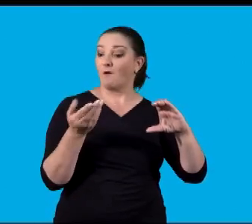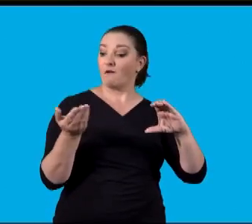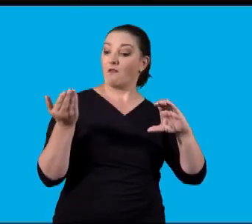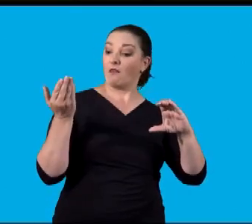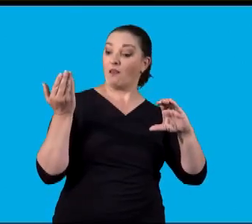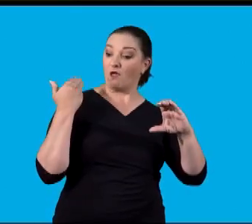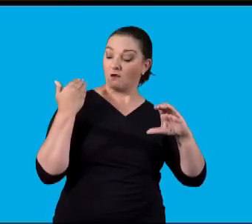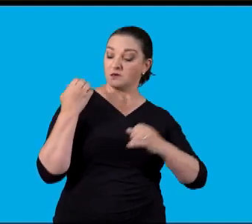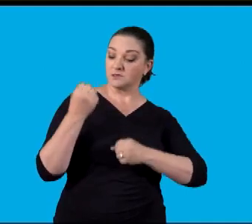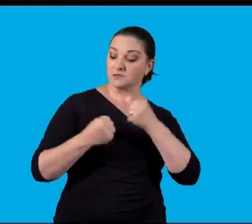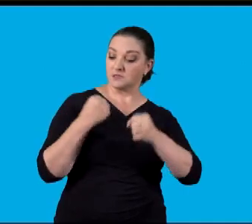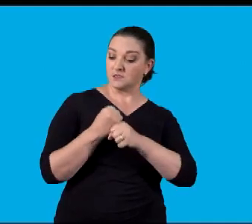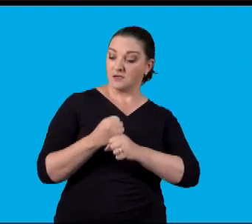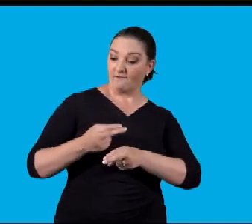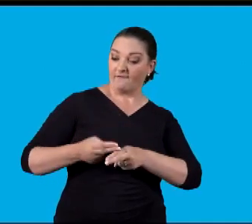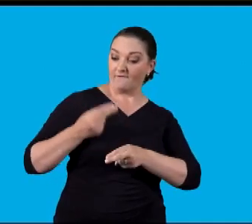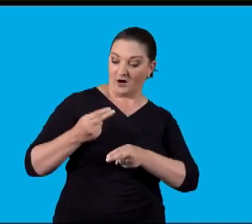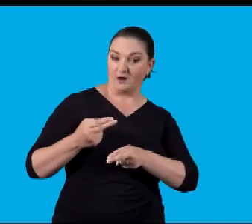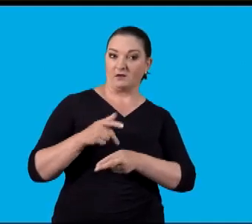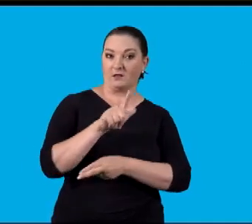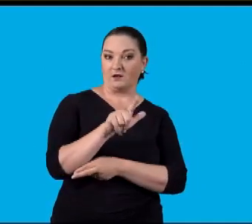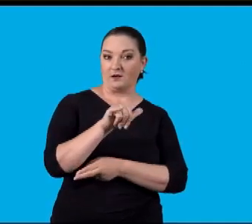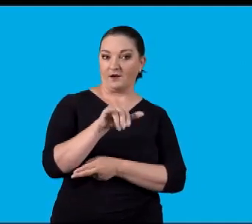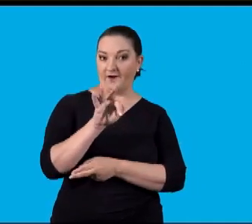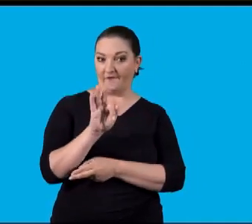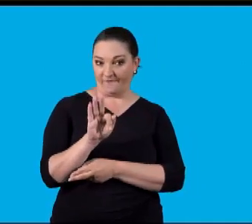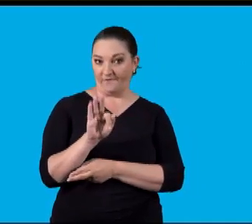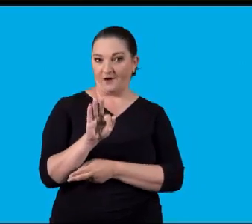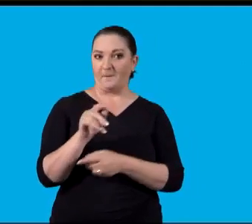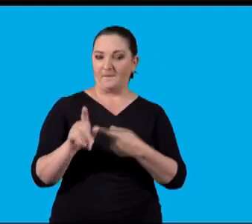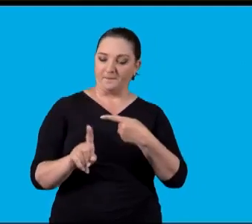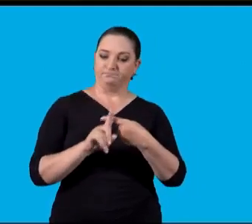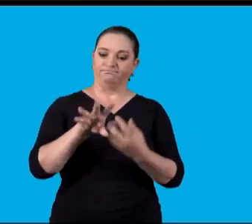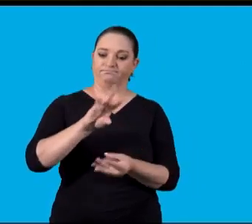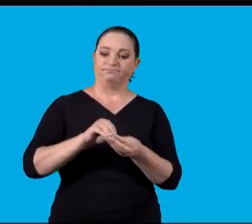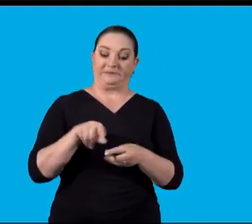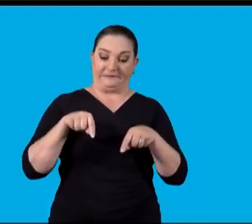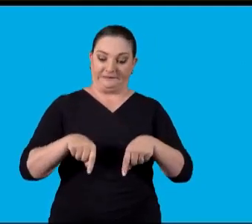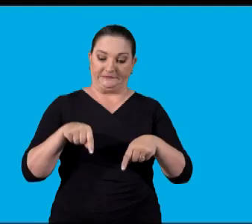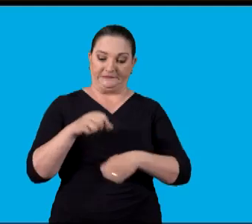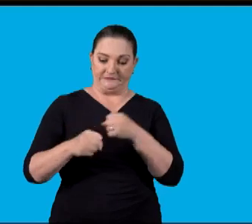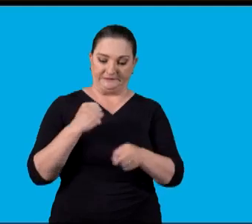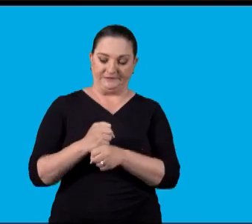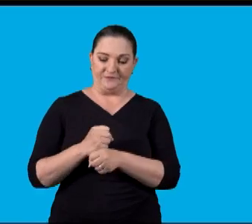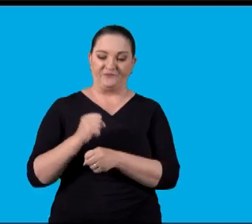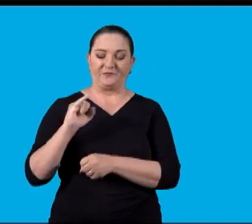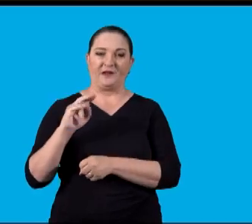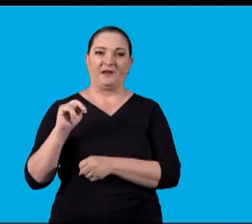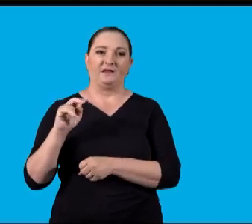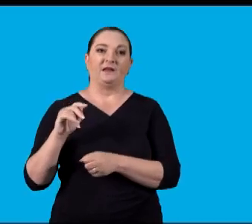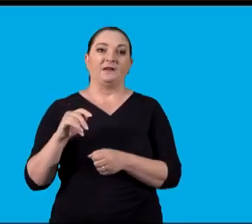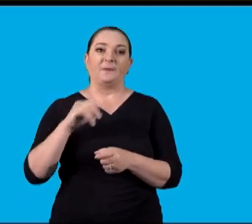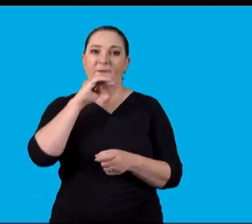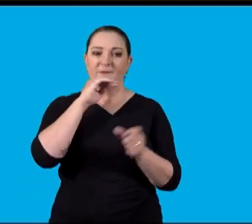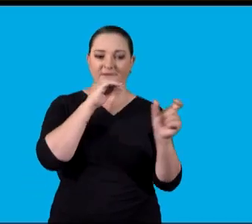last year's final plus this year's interim. Now, with our last year's final,